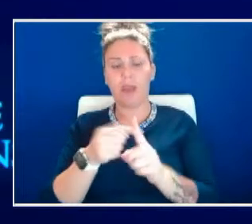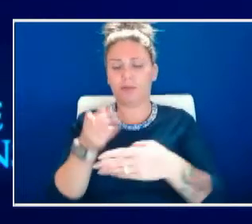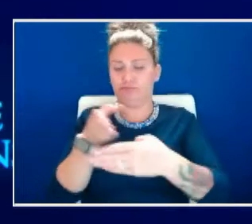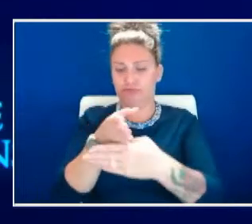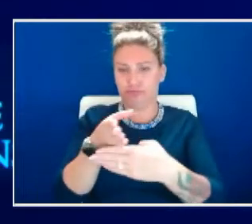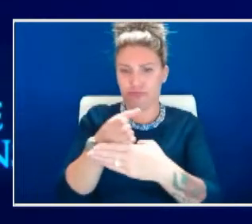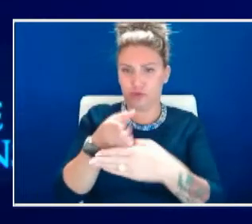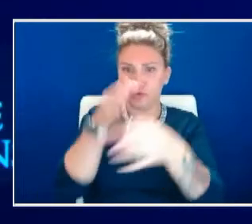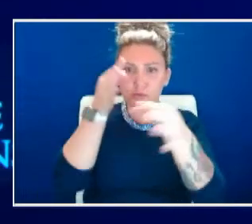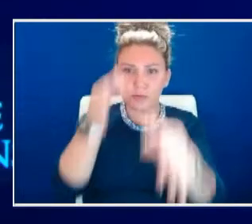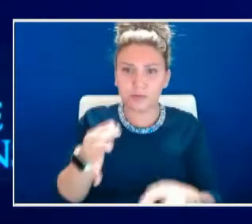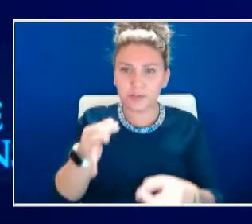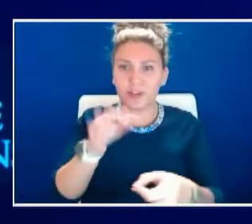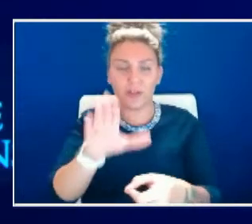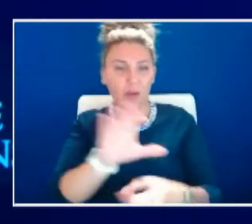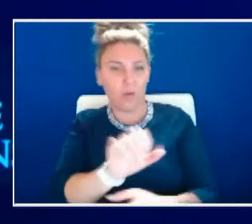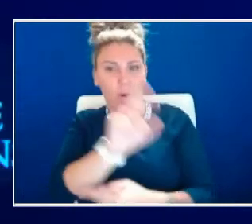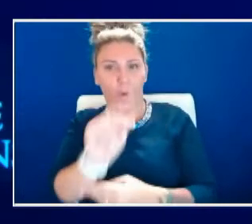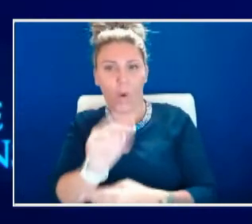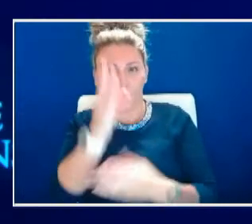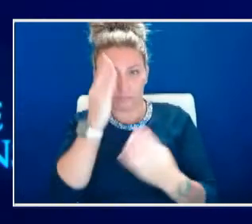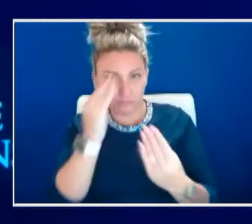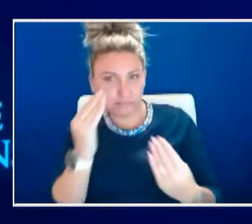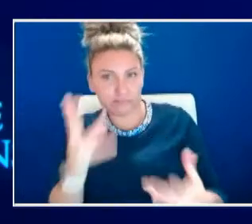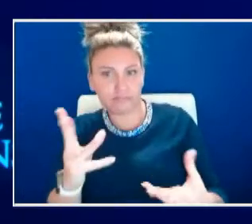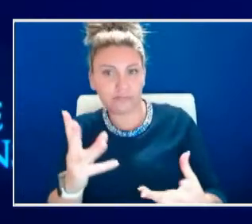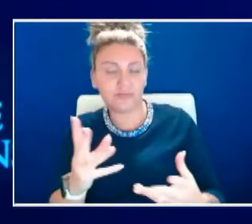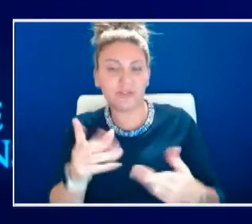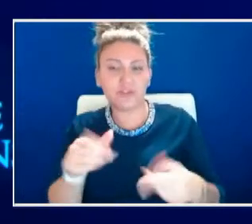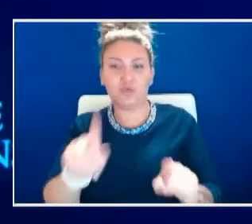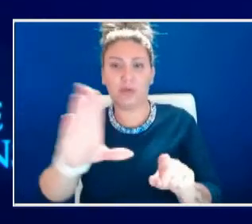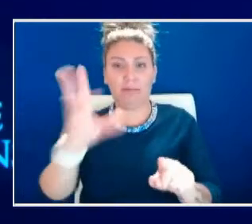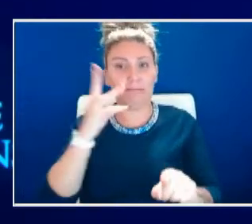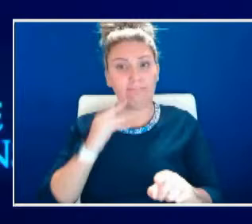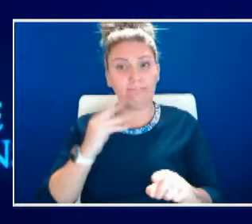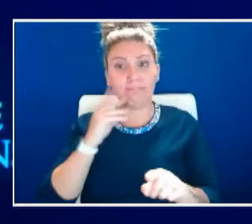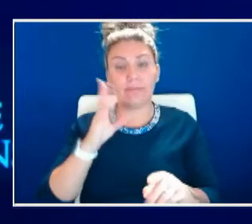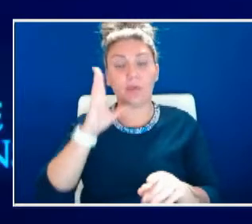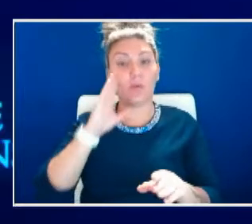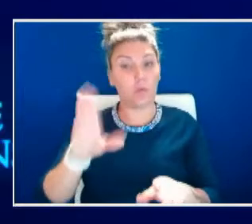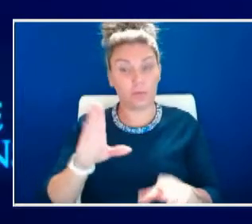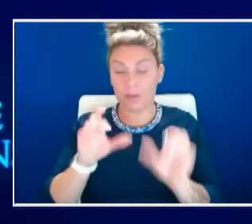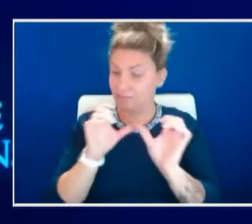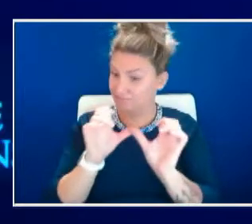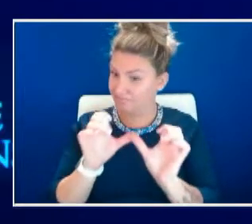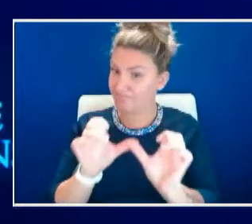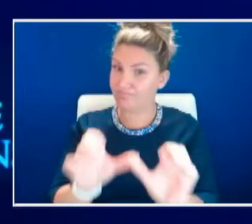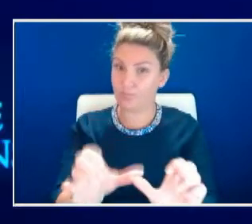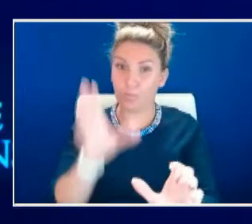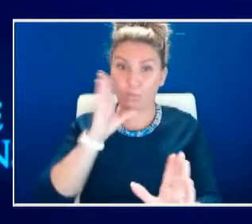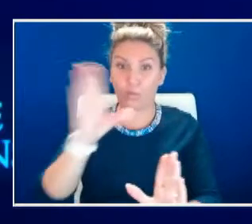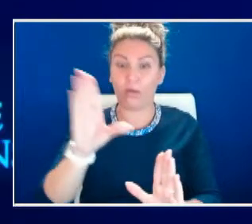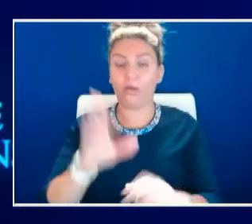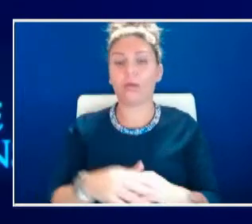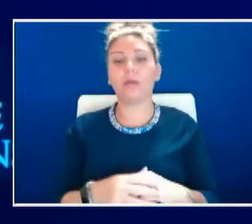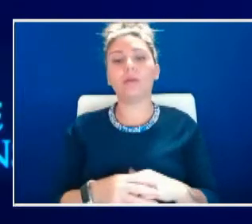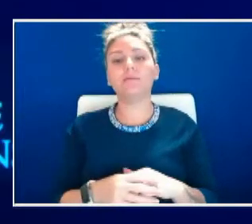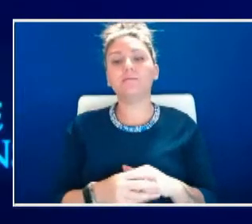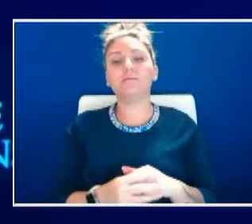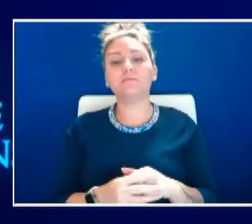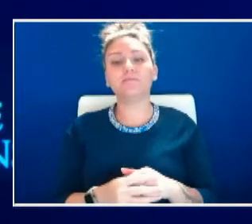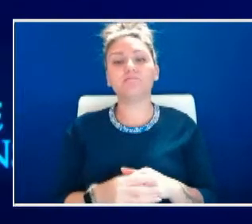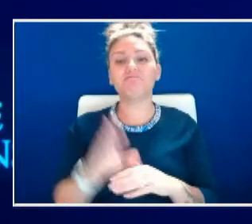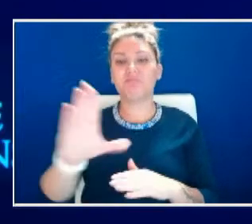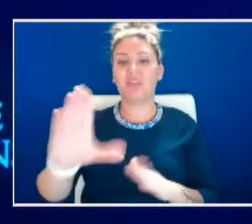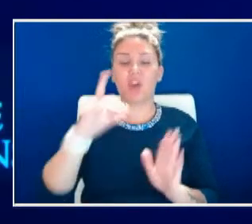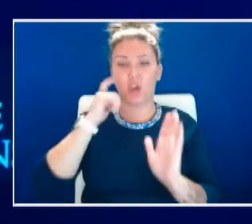as to what goes on during the course of their journey, because it is going to be a long journey. For some patients, their identities,